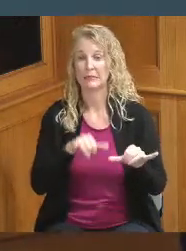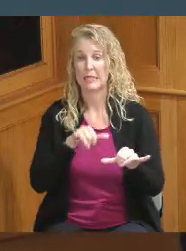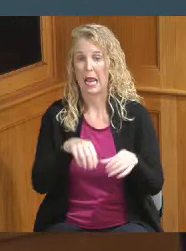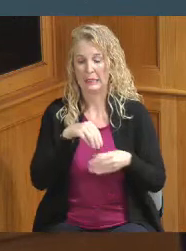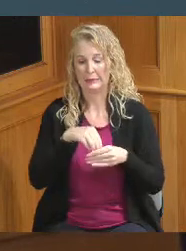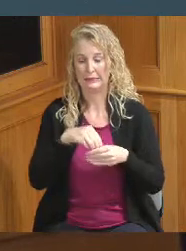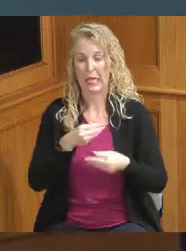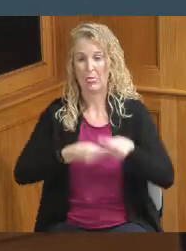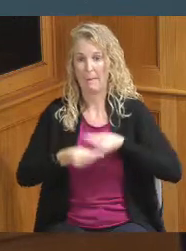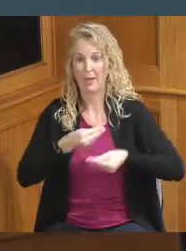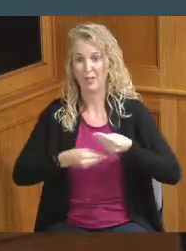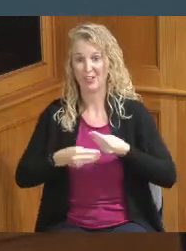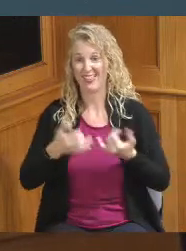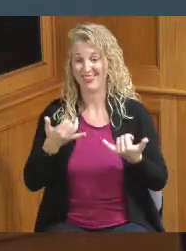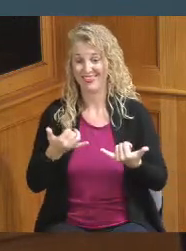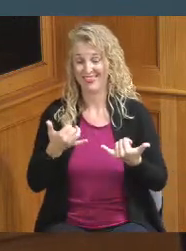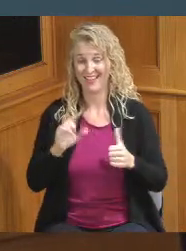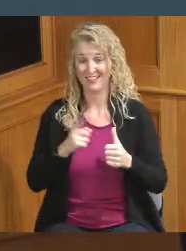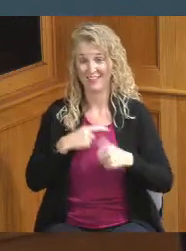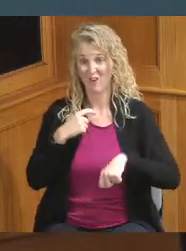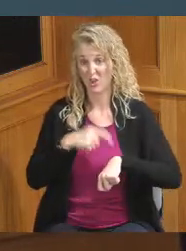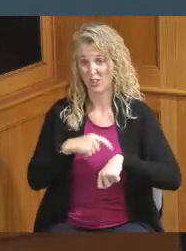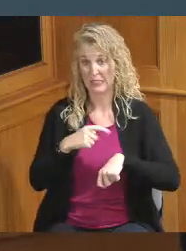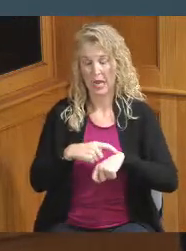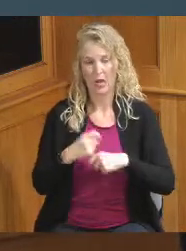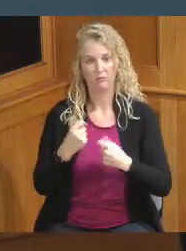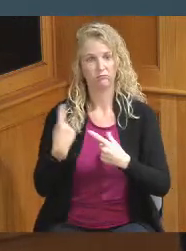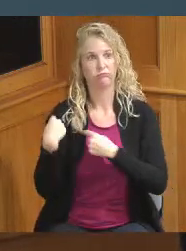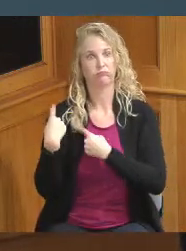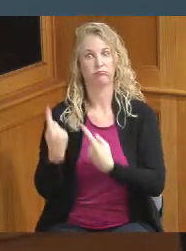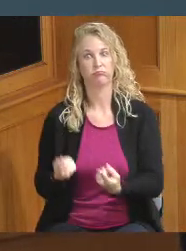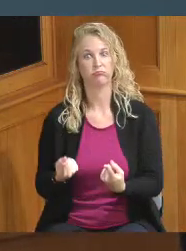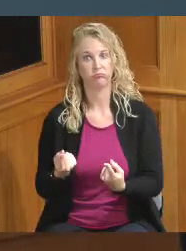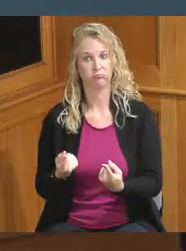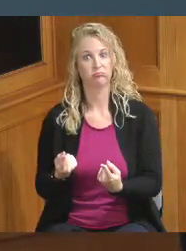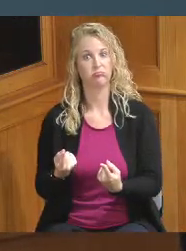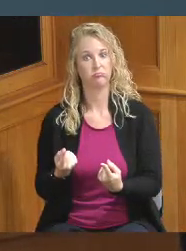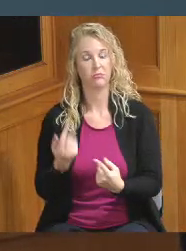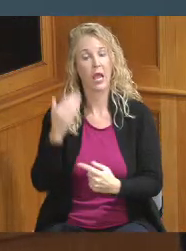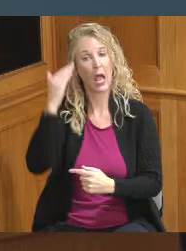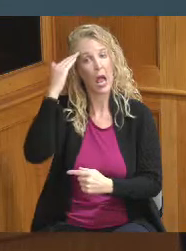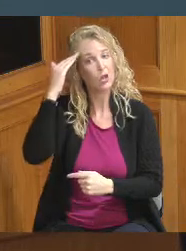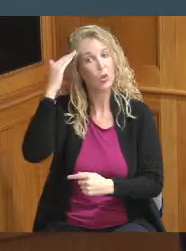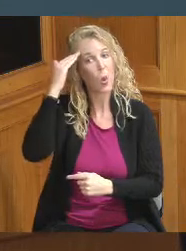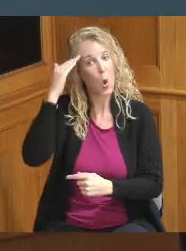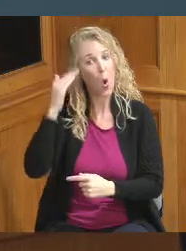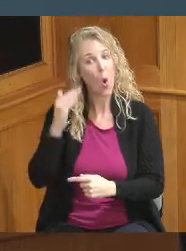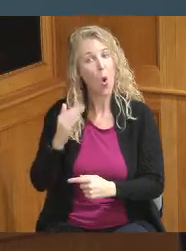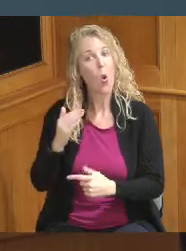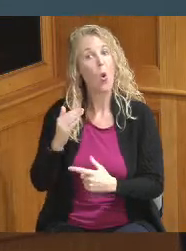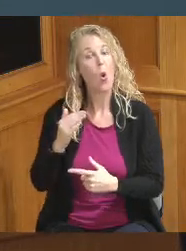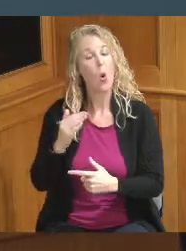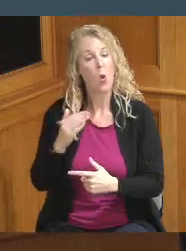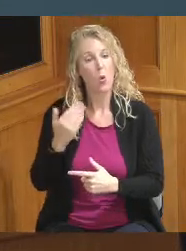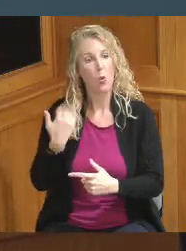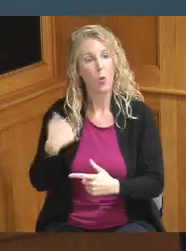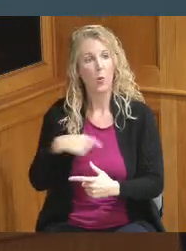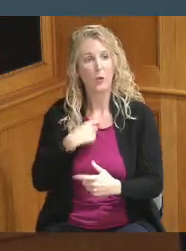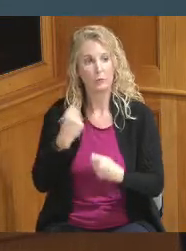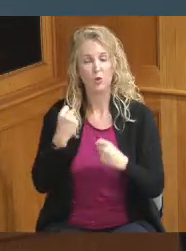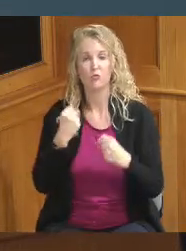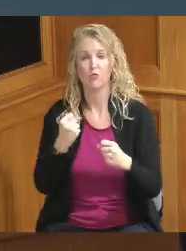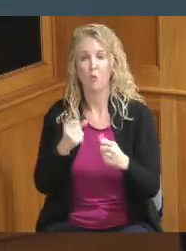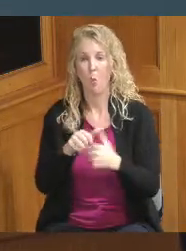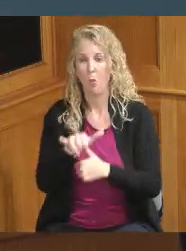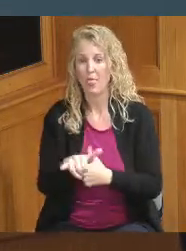budget. And this is the first time in a long time. And I know you were very firm on that. I know we